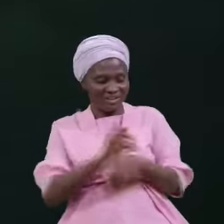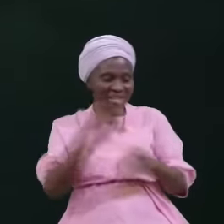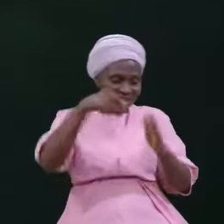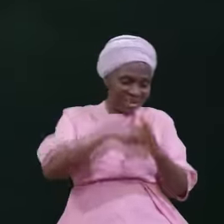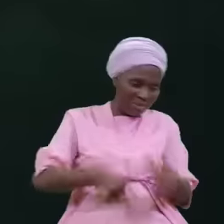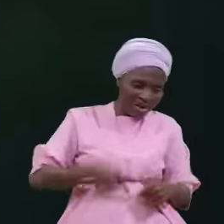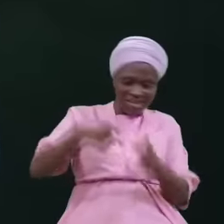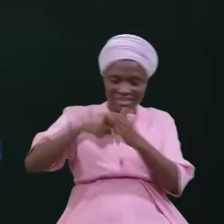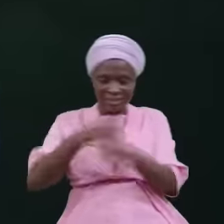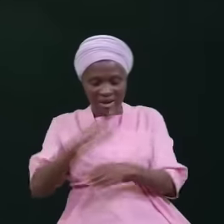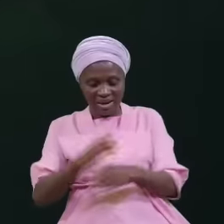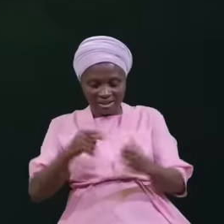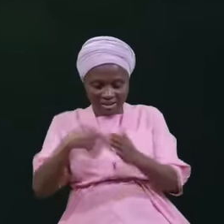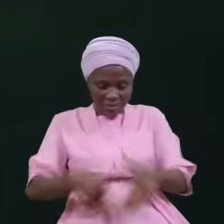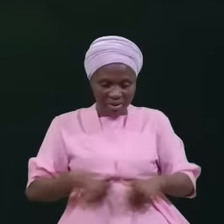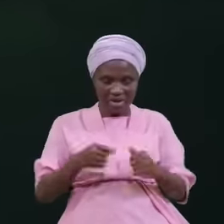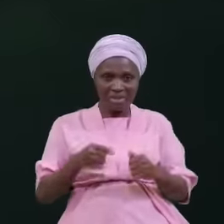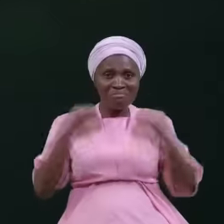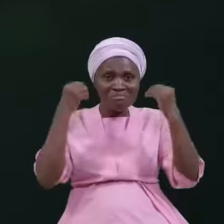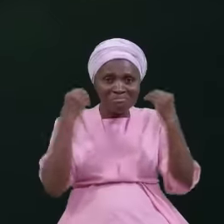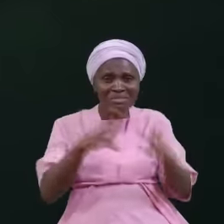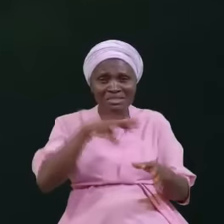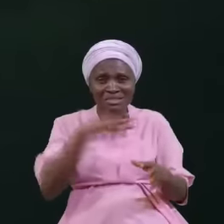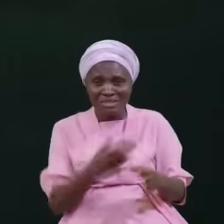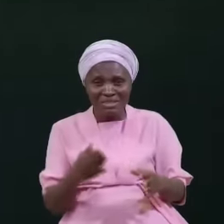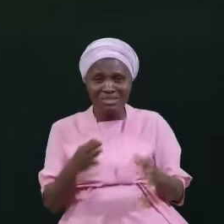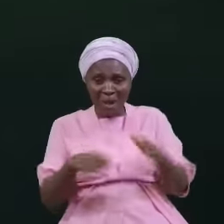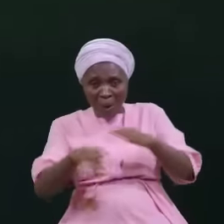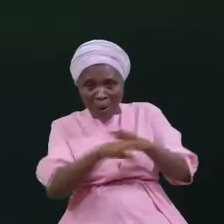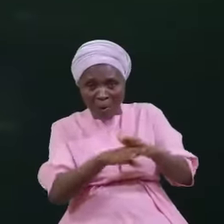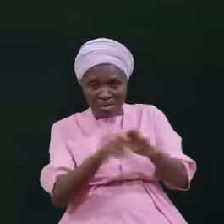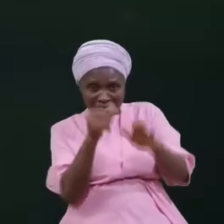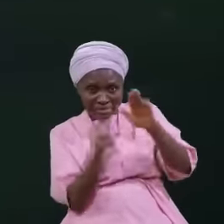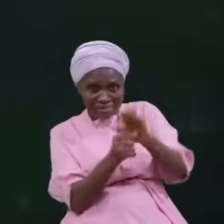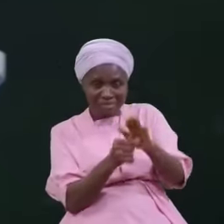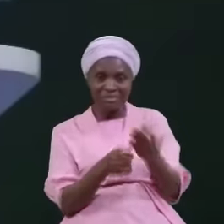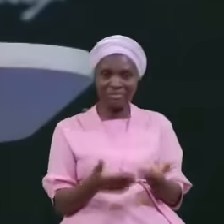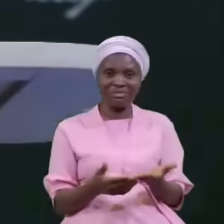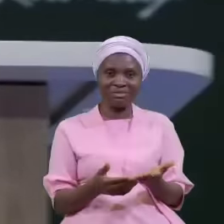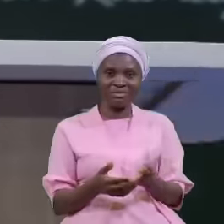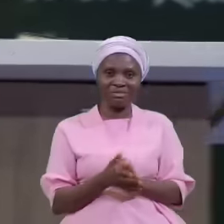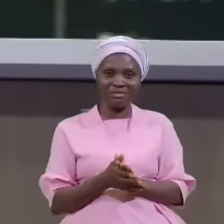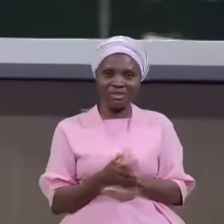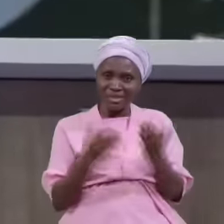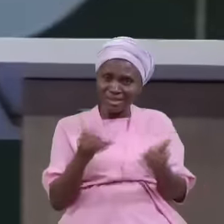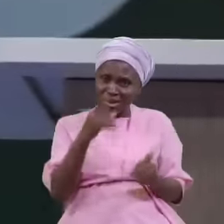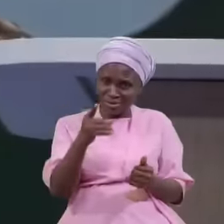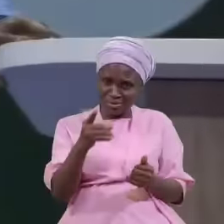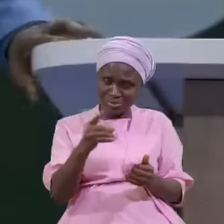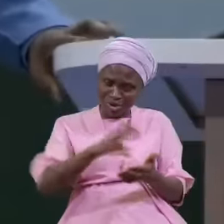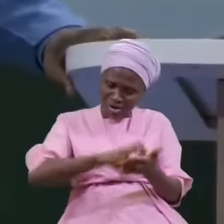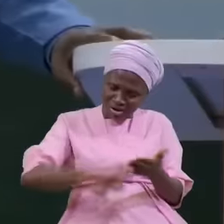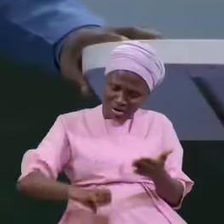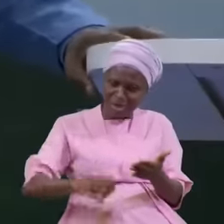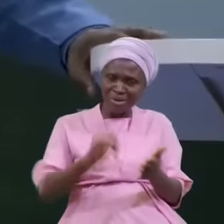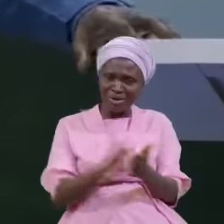of dirty things under the carpet. Remove that carpet. Sweep that thing away and say, Lord,